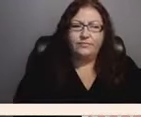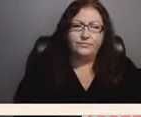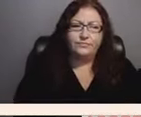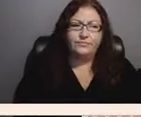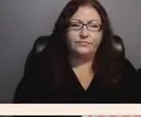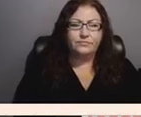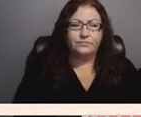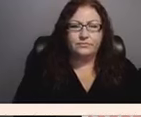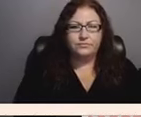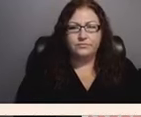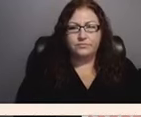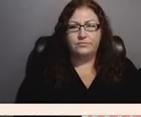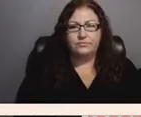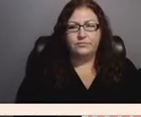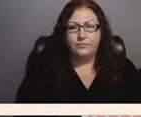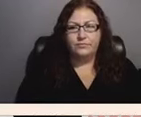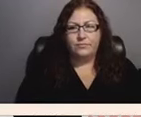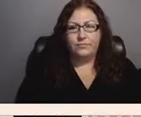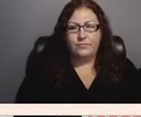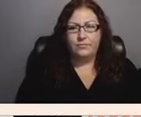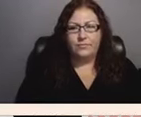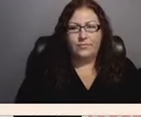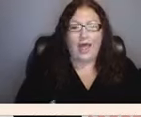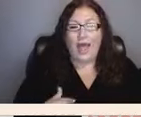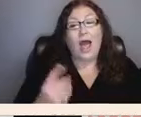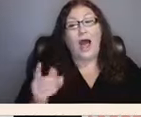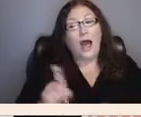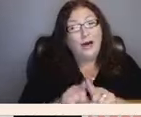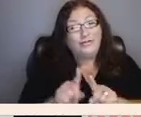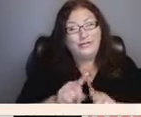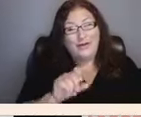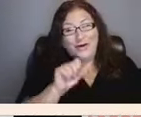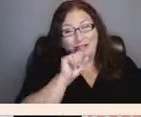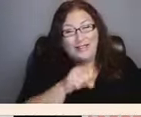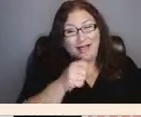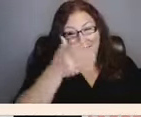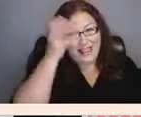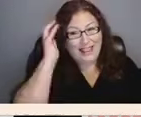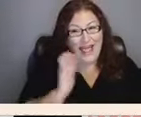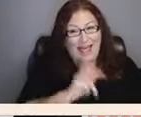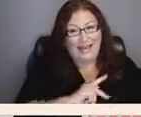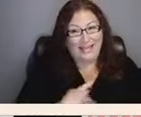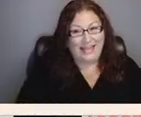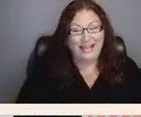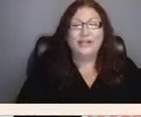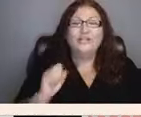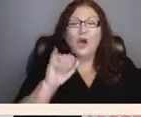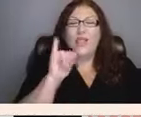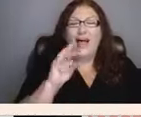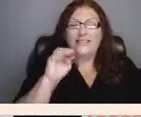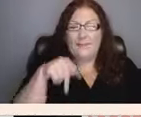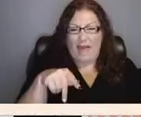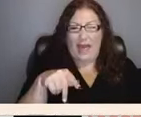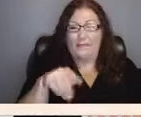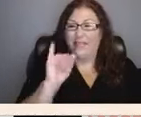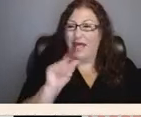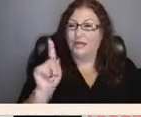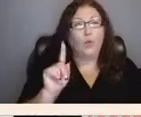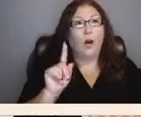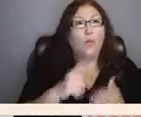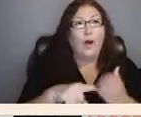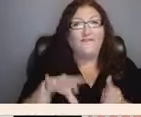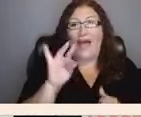I also love, right, Lion King. So this is the map. This is what he found everywhere where he looked. The